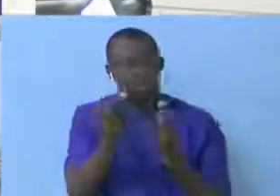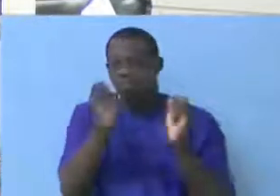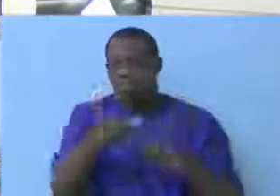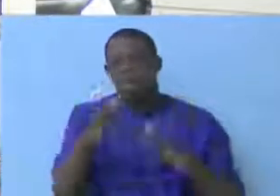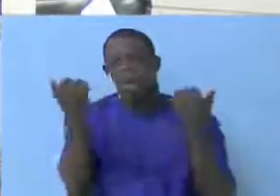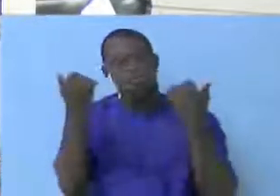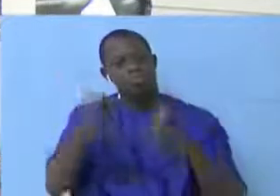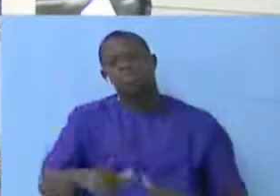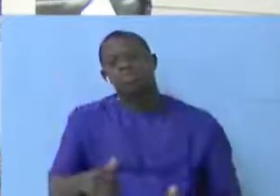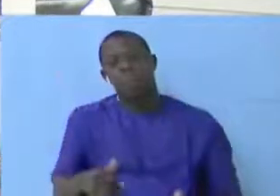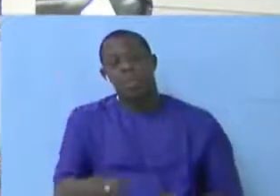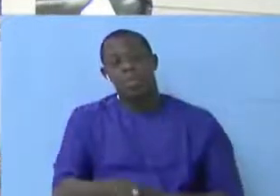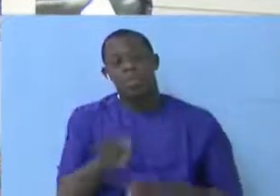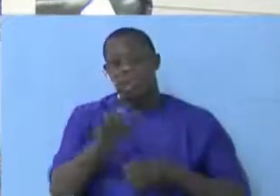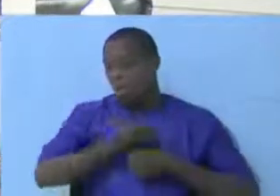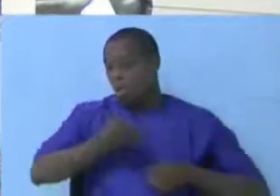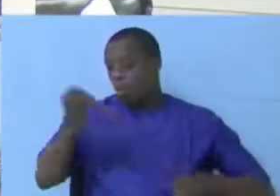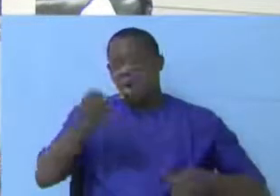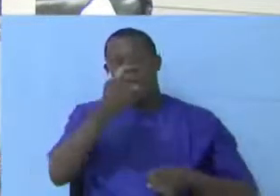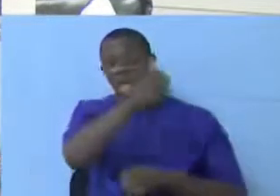everywhere.